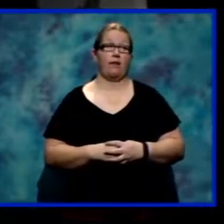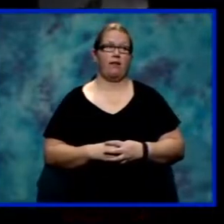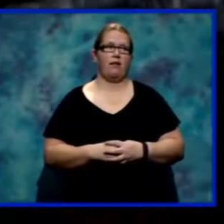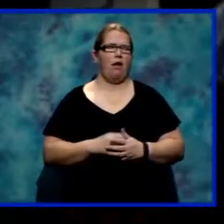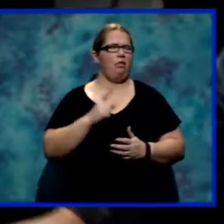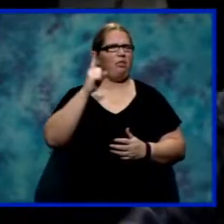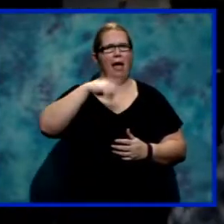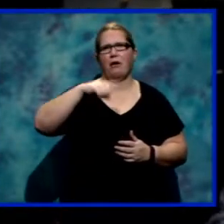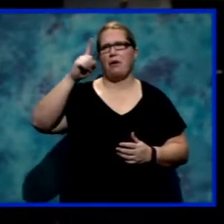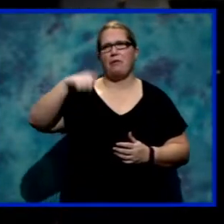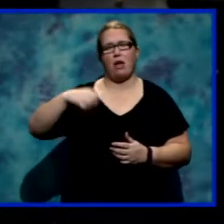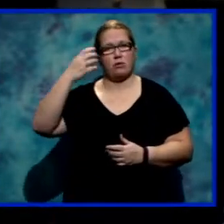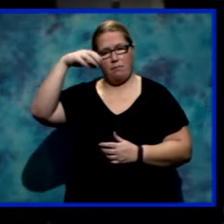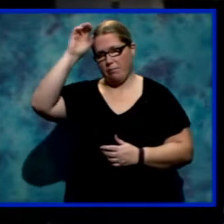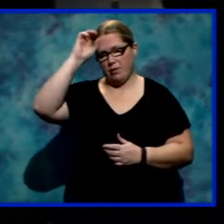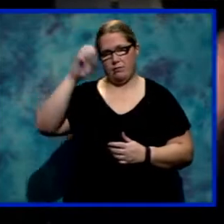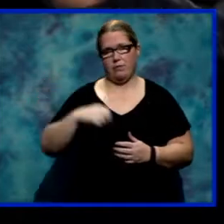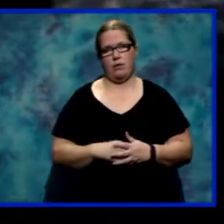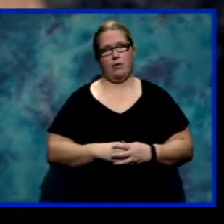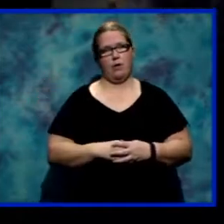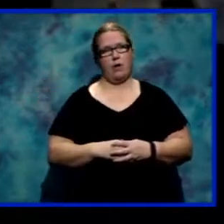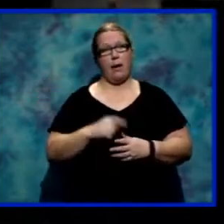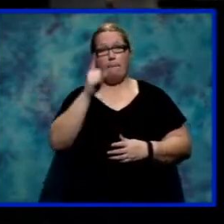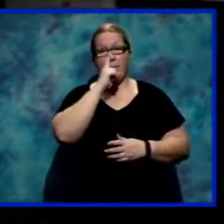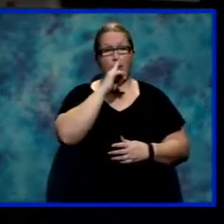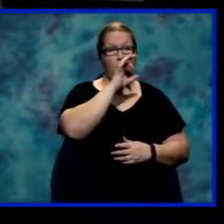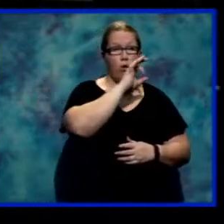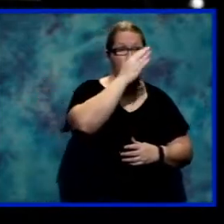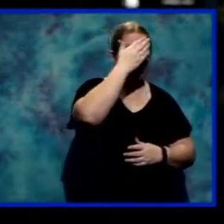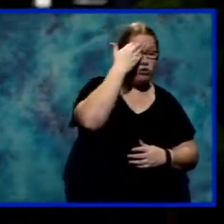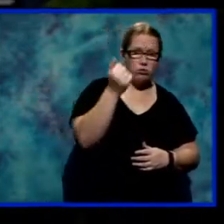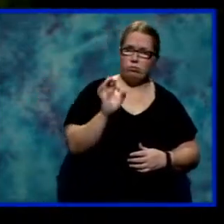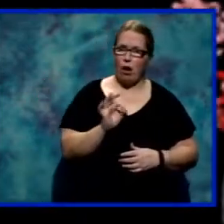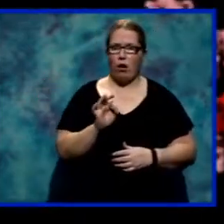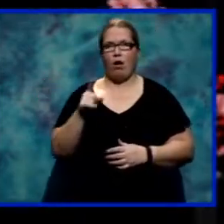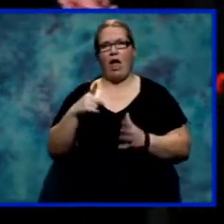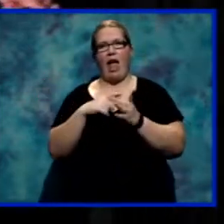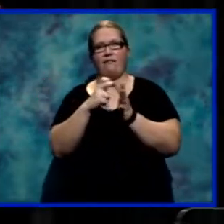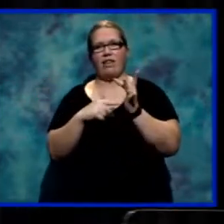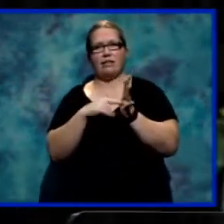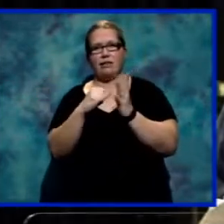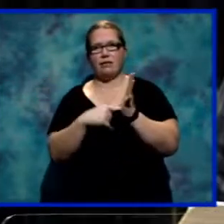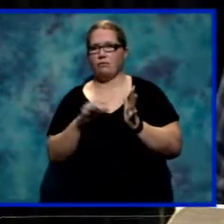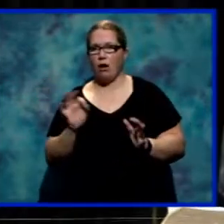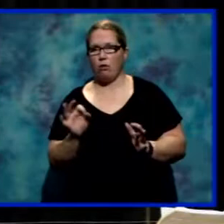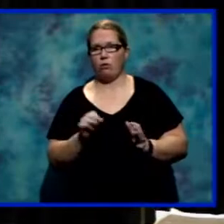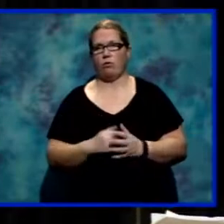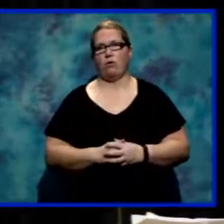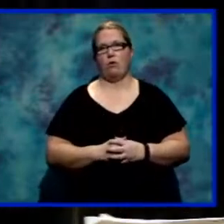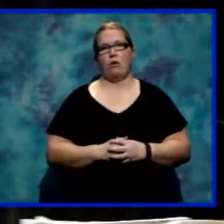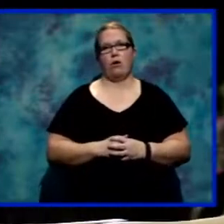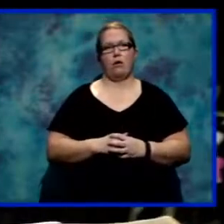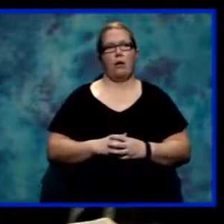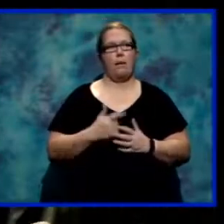thousands and thousands of baptisms. People who weren't Christians, who weren't Adventists, pagans walking out of the bush,